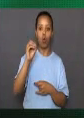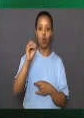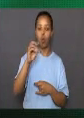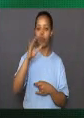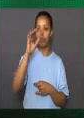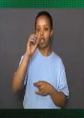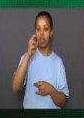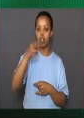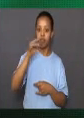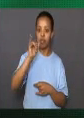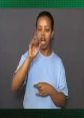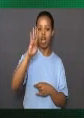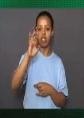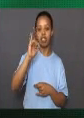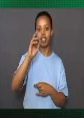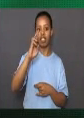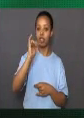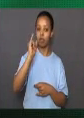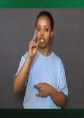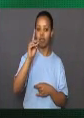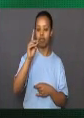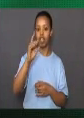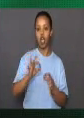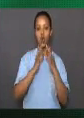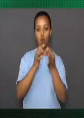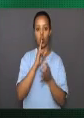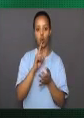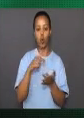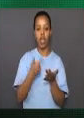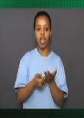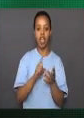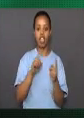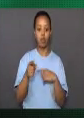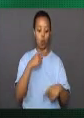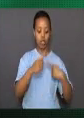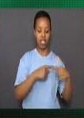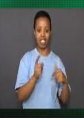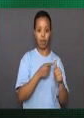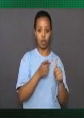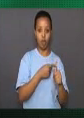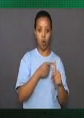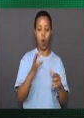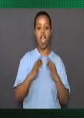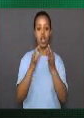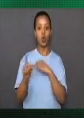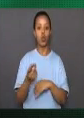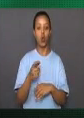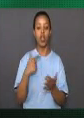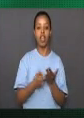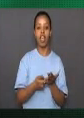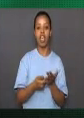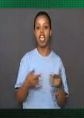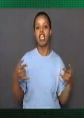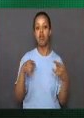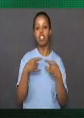cross. This term refers to a genetic cross or breeding that relates to